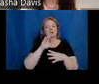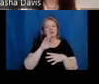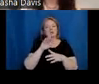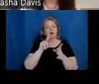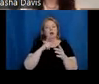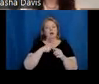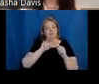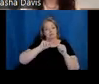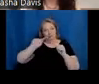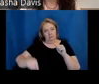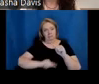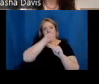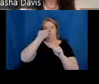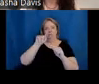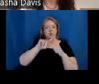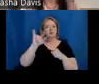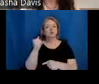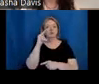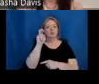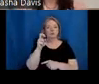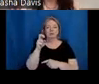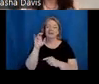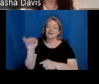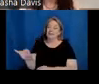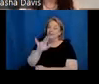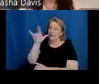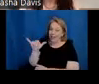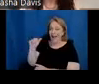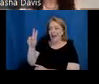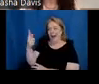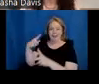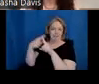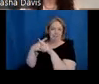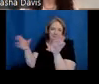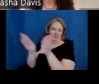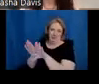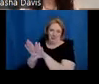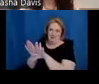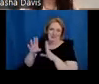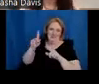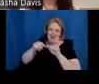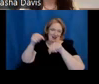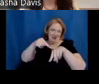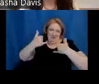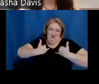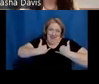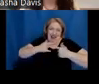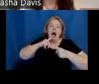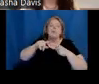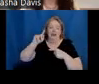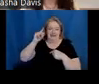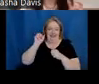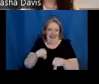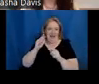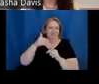are not open in July and August, so you can't visit us today, but very soon. You must book a ticket in advance.